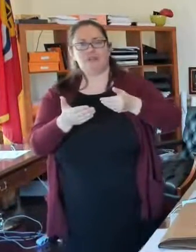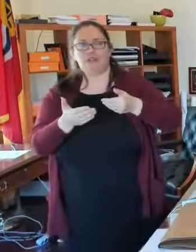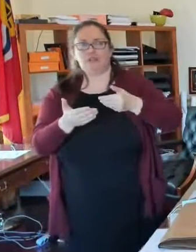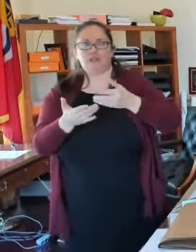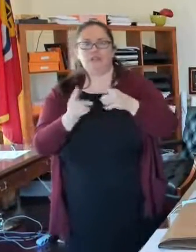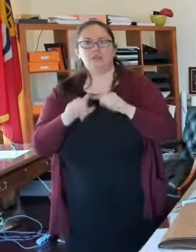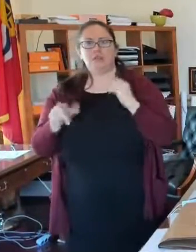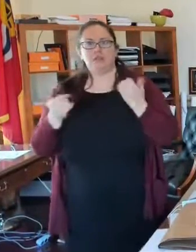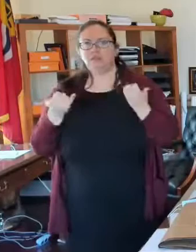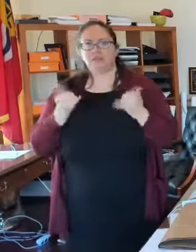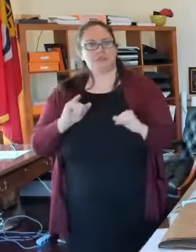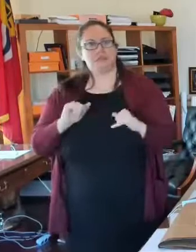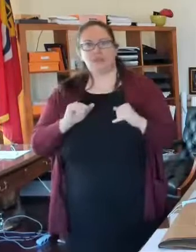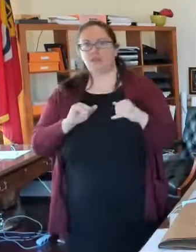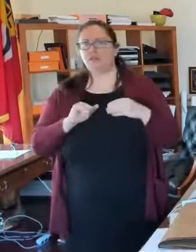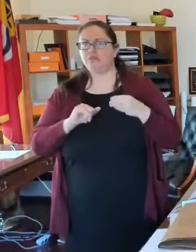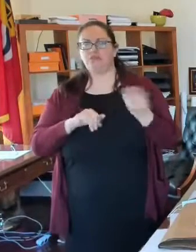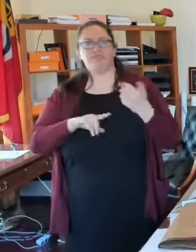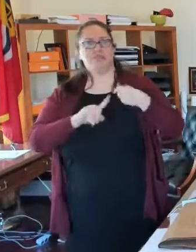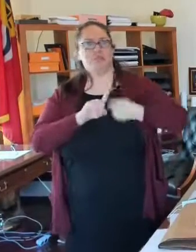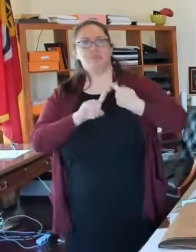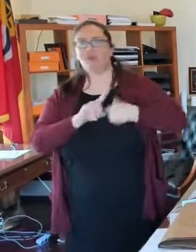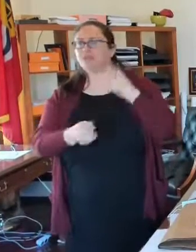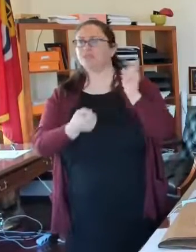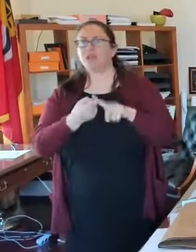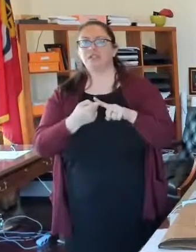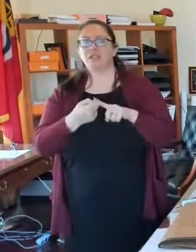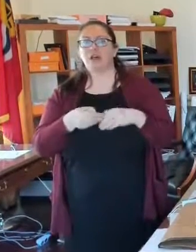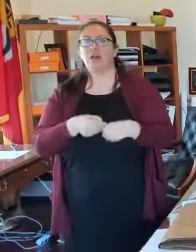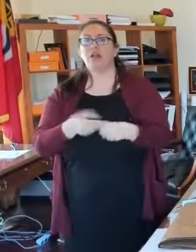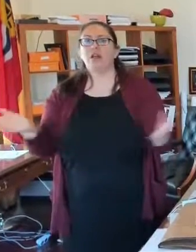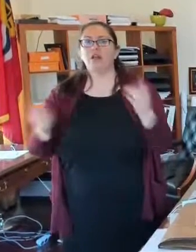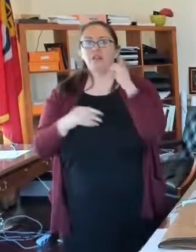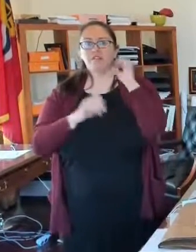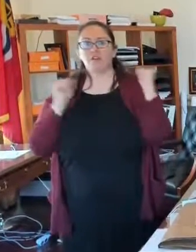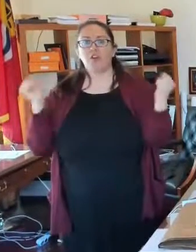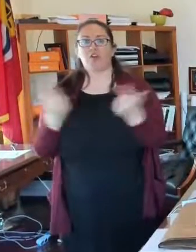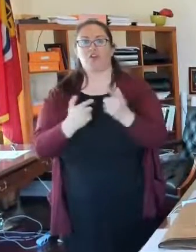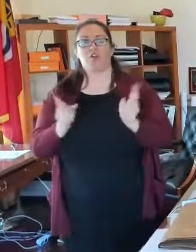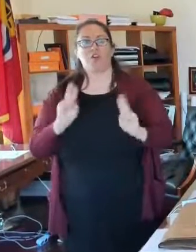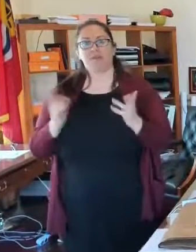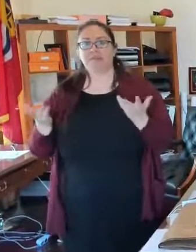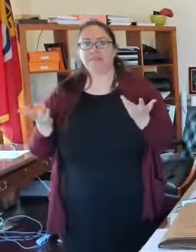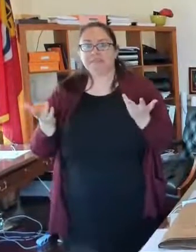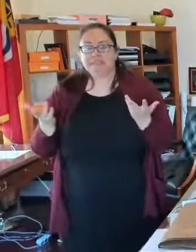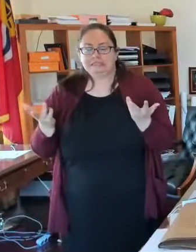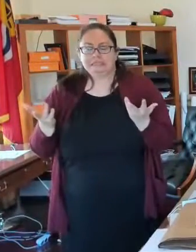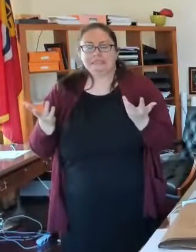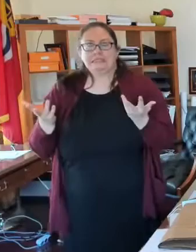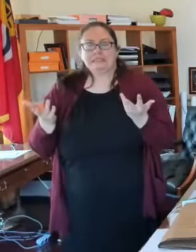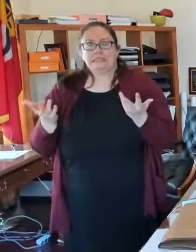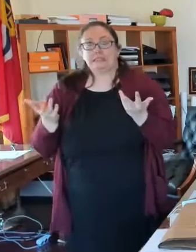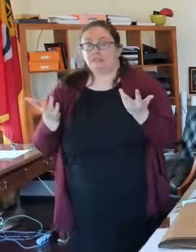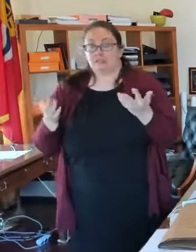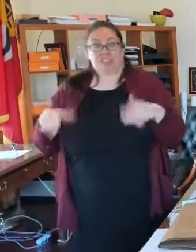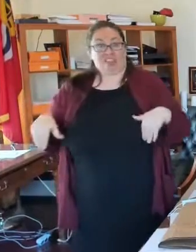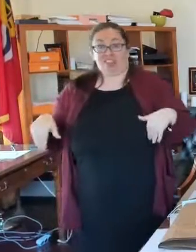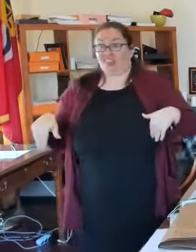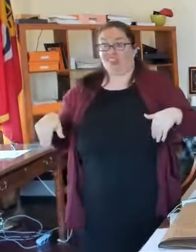months before the general public gets the vaccine. And so we're not there